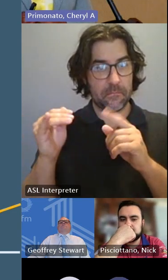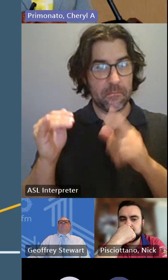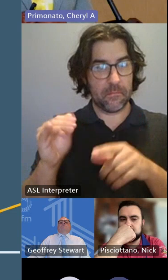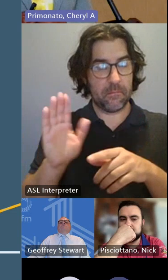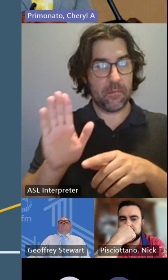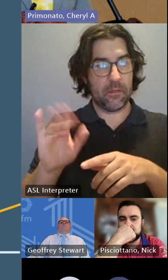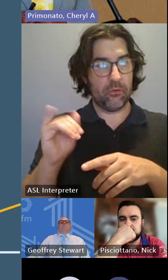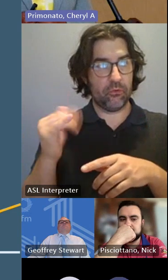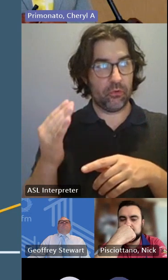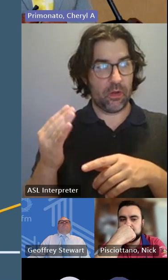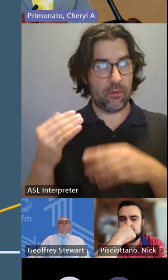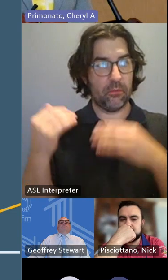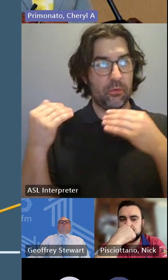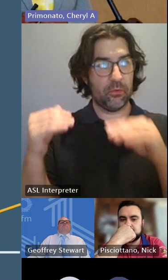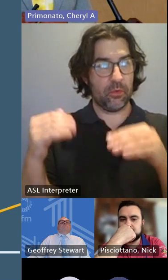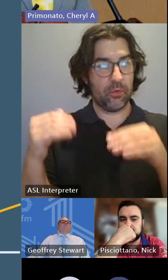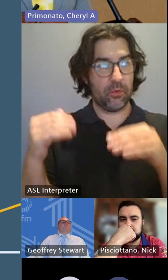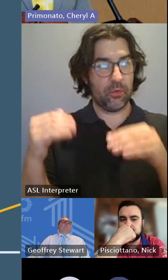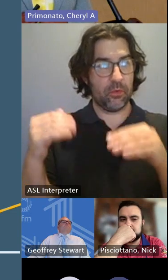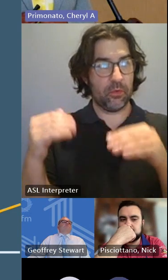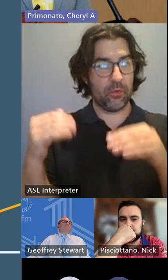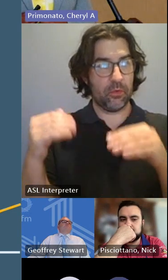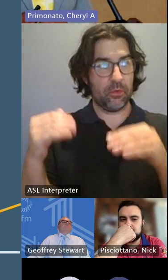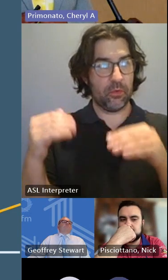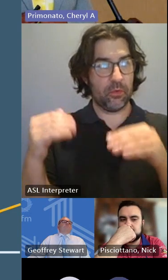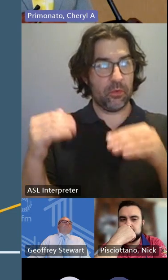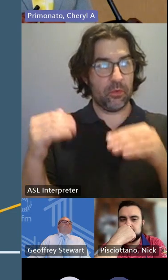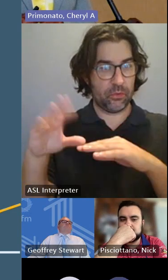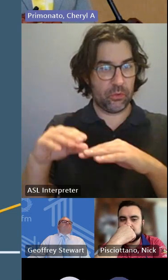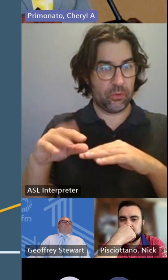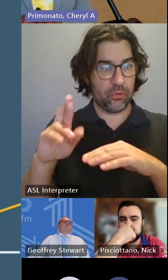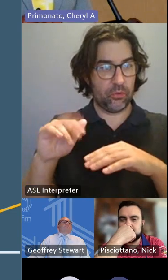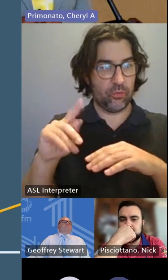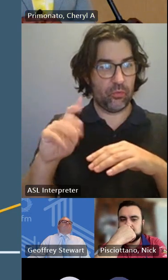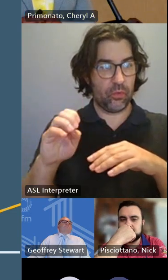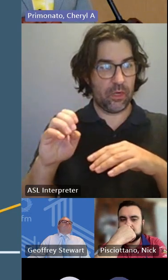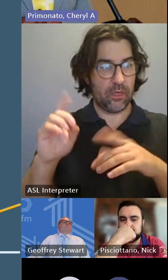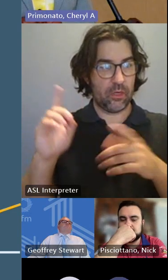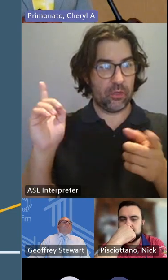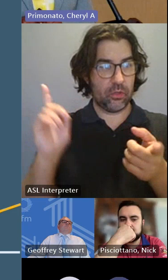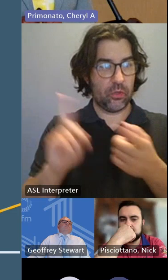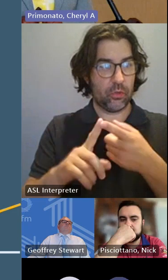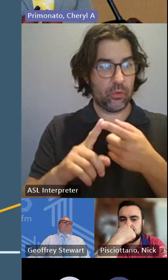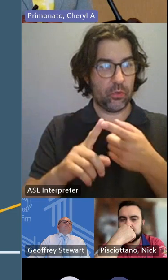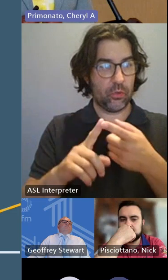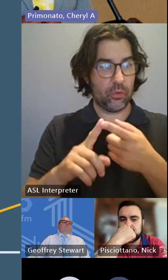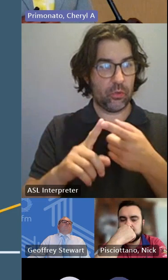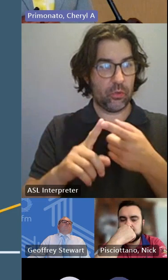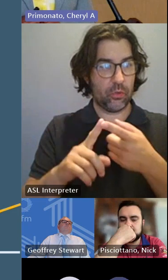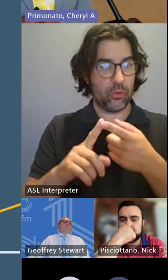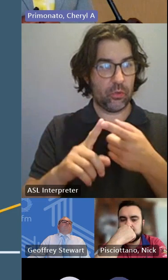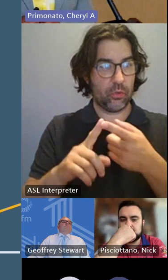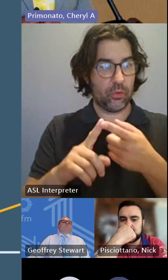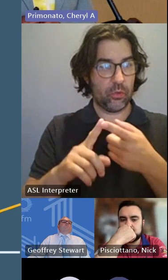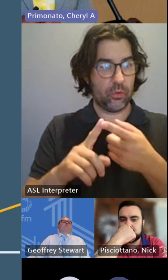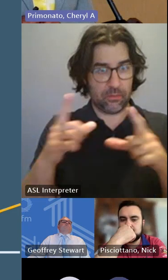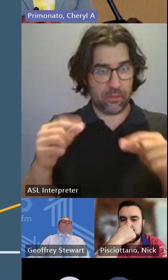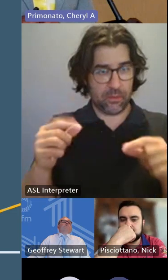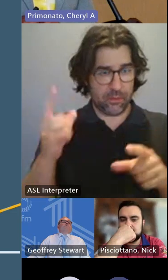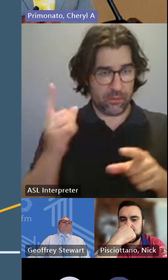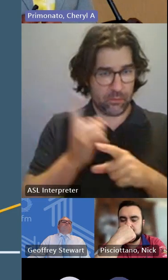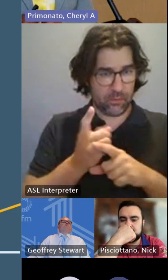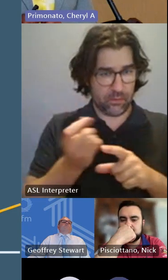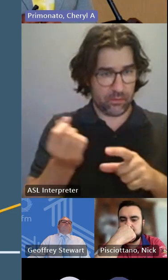job then to sell those passes at this reduced rate to the people who would use the passes. Am I correct?